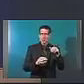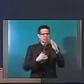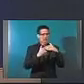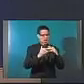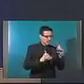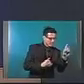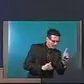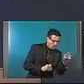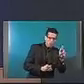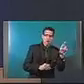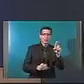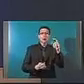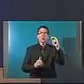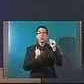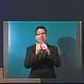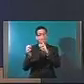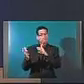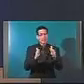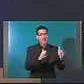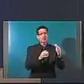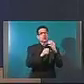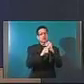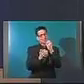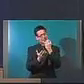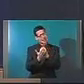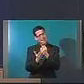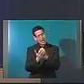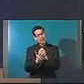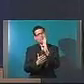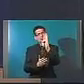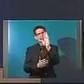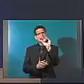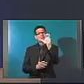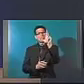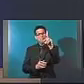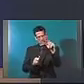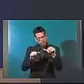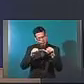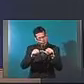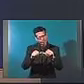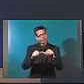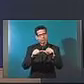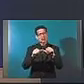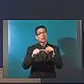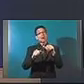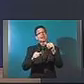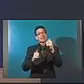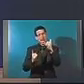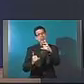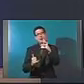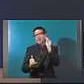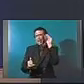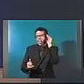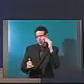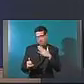with a specific plan to get our economy back on track. And here's that plan. So listen